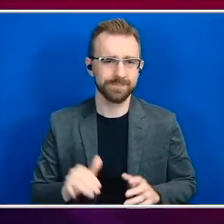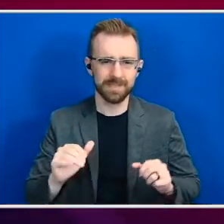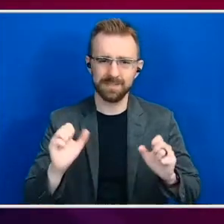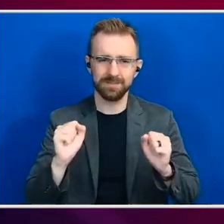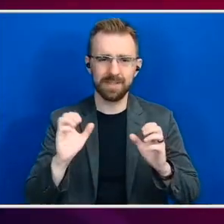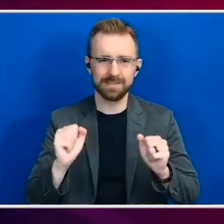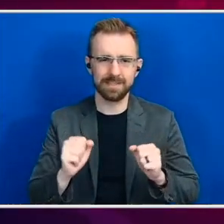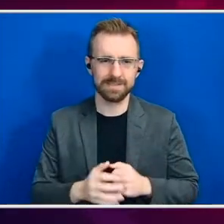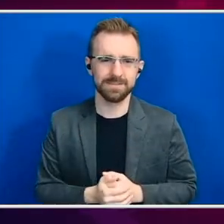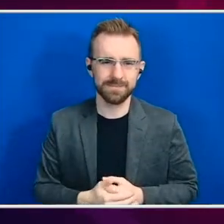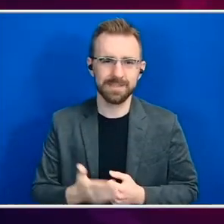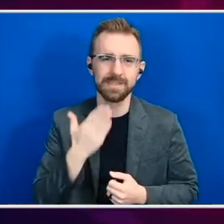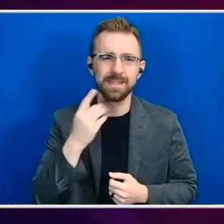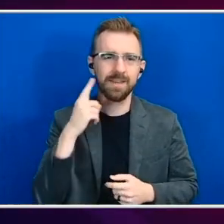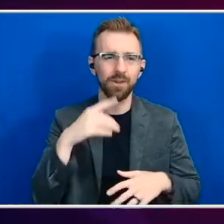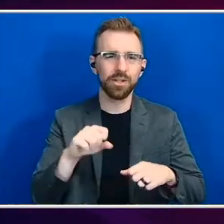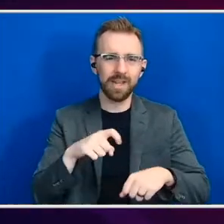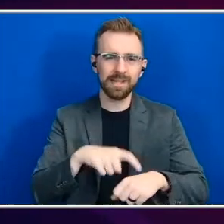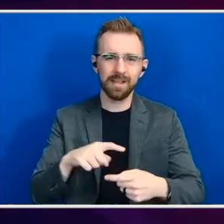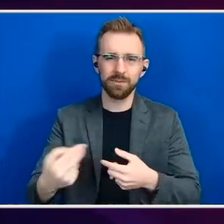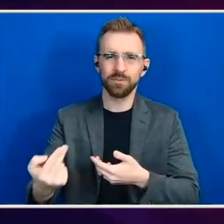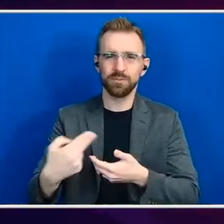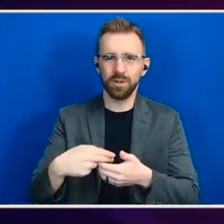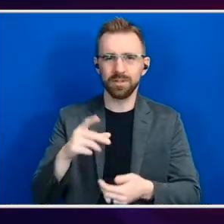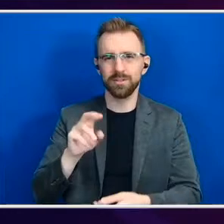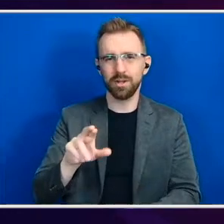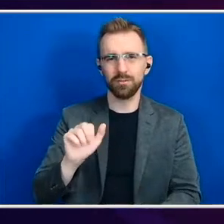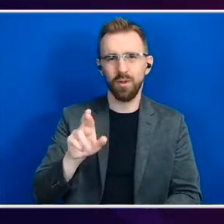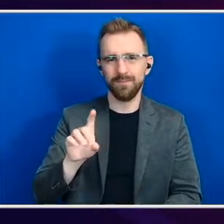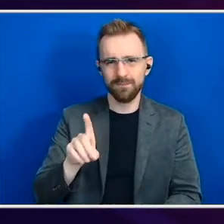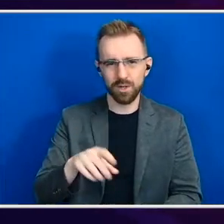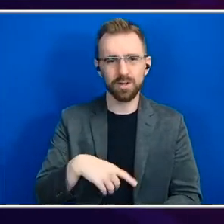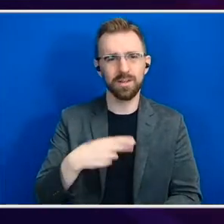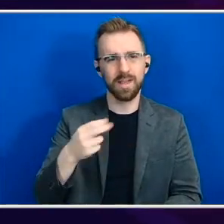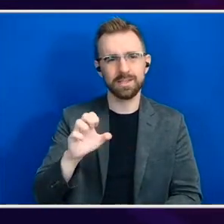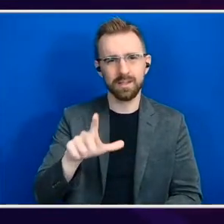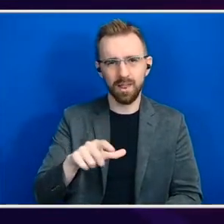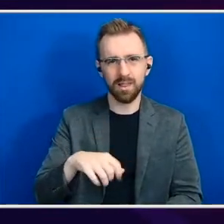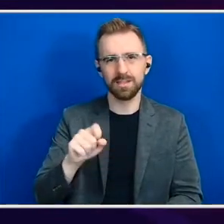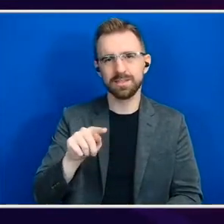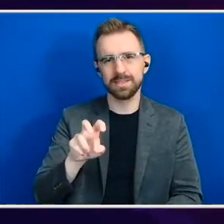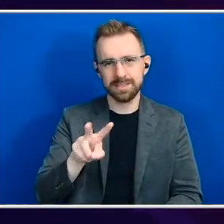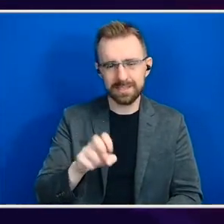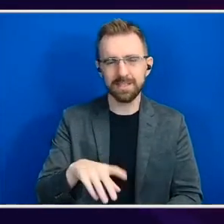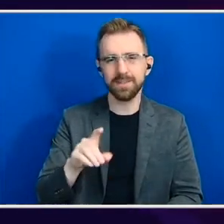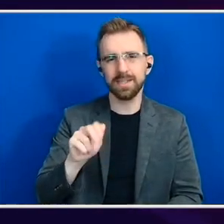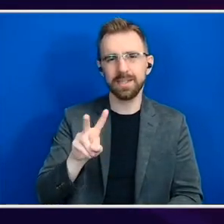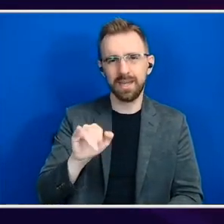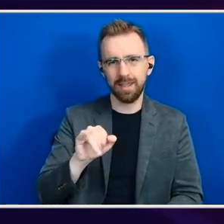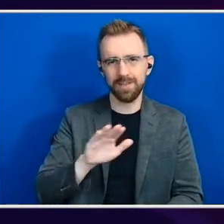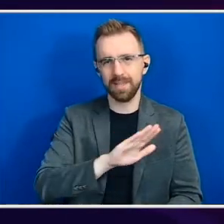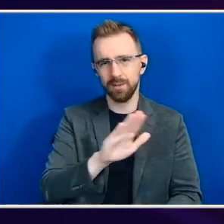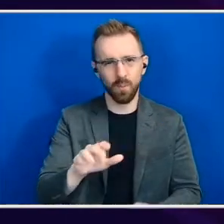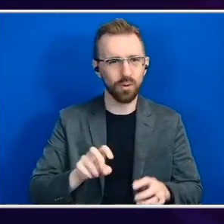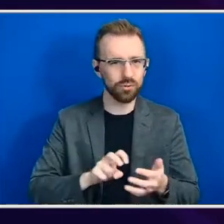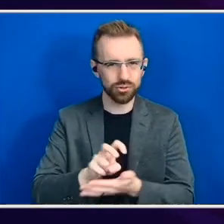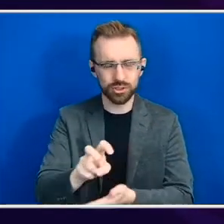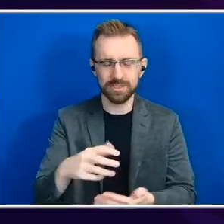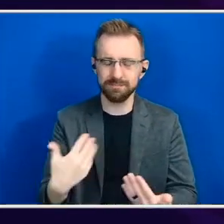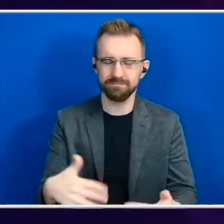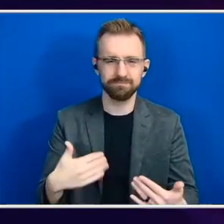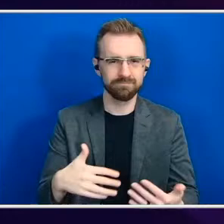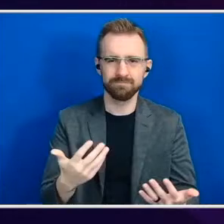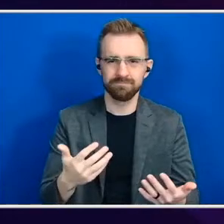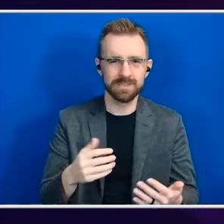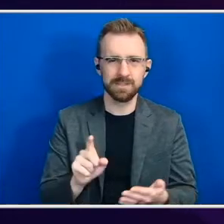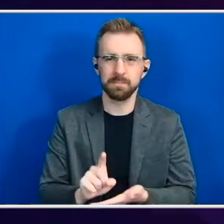you for taking the time to join us, Dr. Crawford, Dr. Hessel, course. Steve, and Davey. Sharing your journey has you. been such a privilege for us to